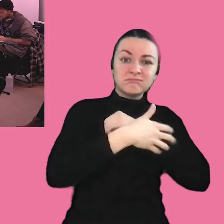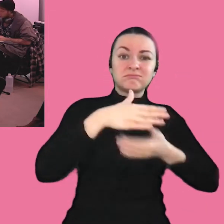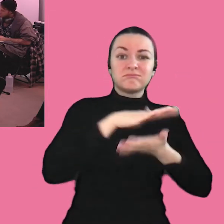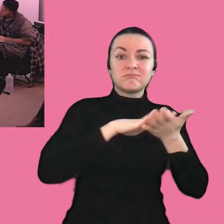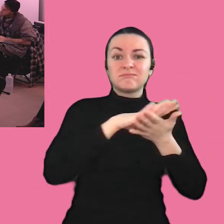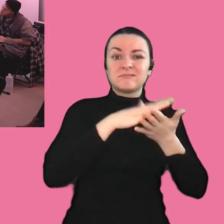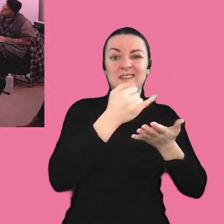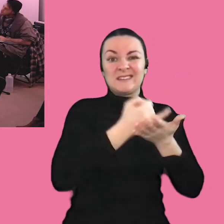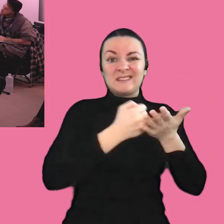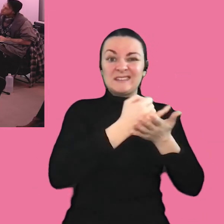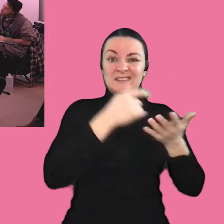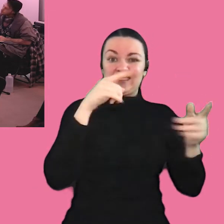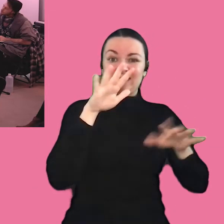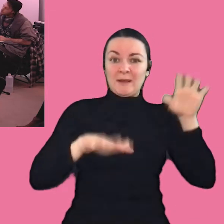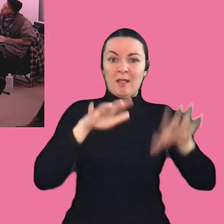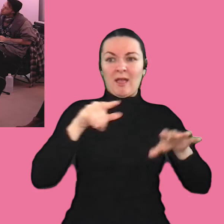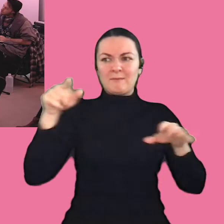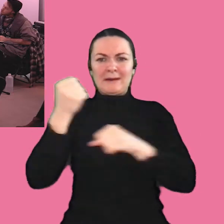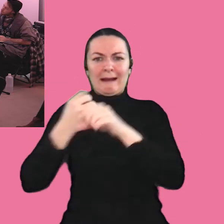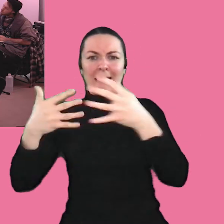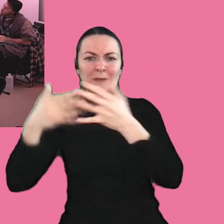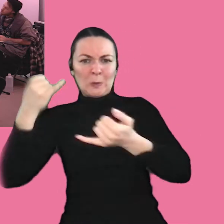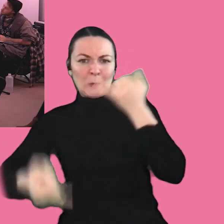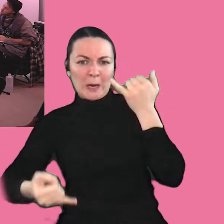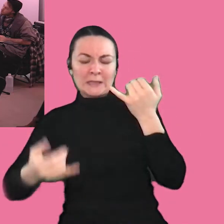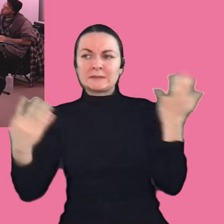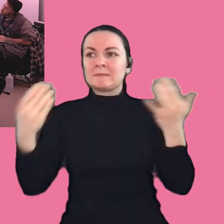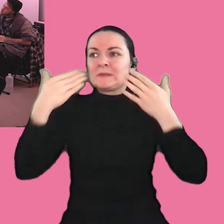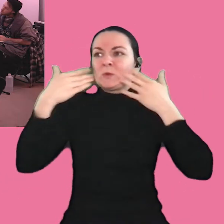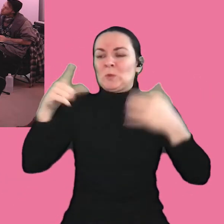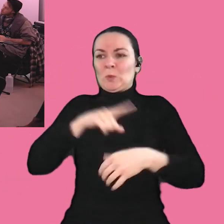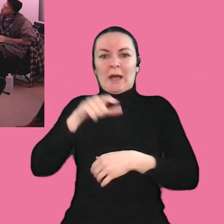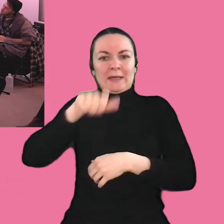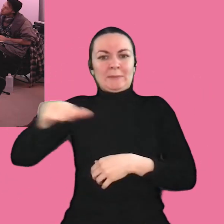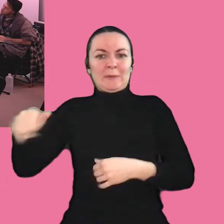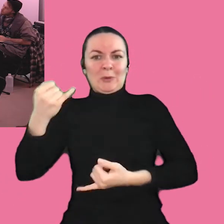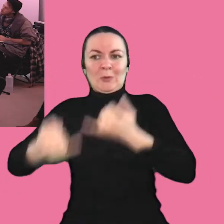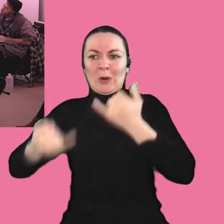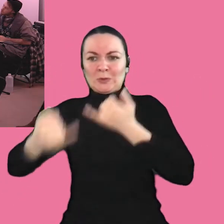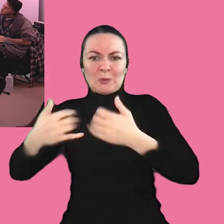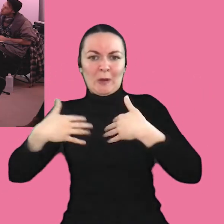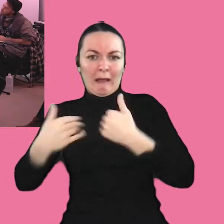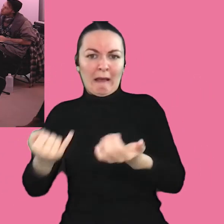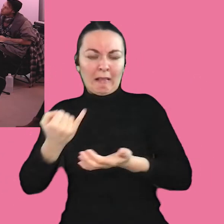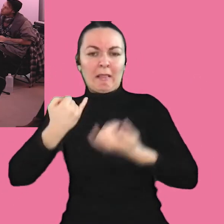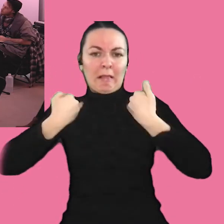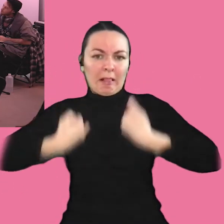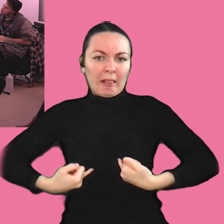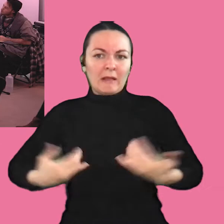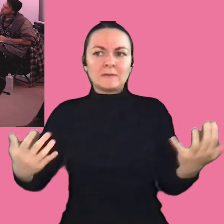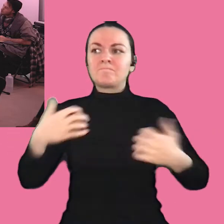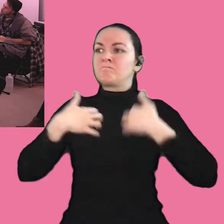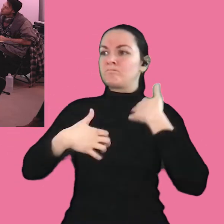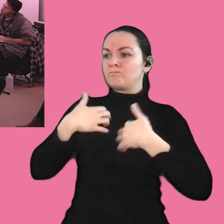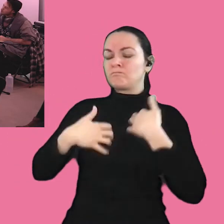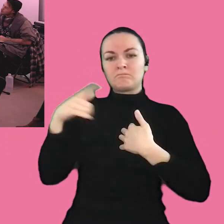deprivation, similar sized cities, and they didn't know why people in Glasgow had worse health outcomes. So I was very interested